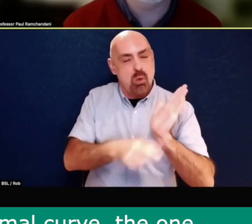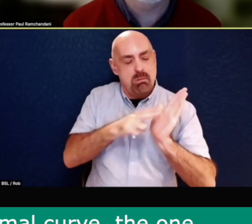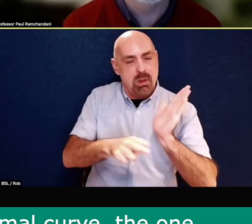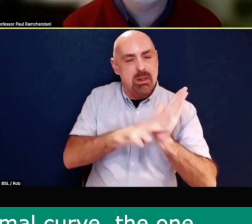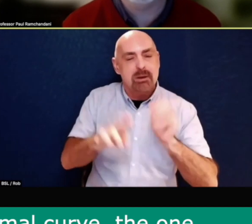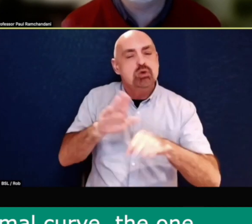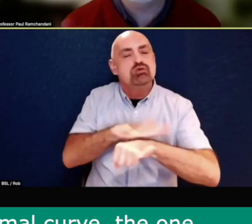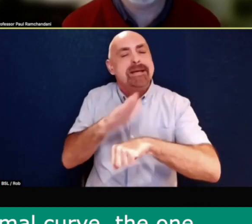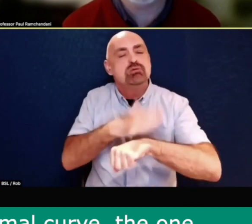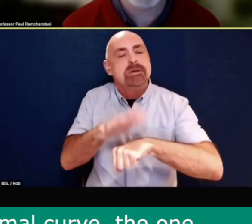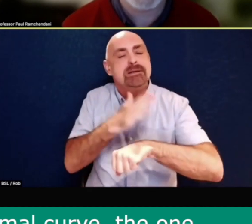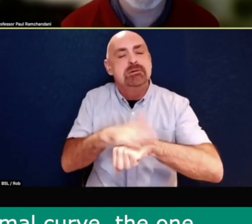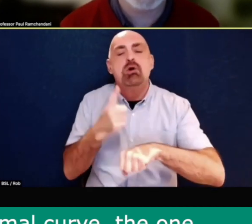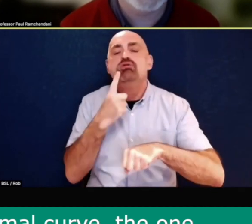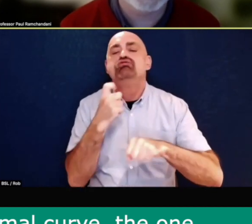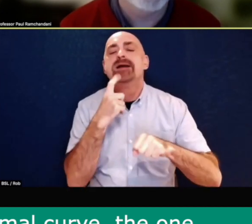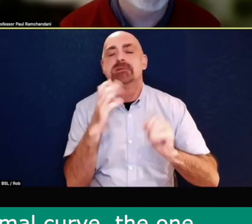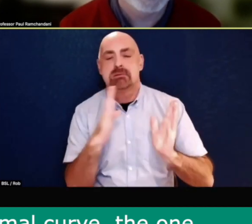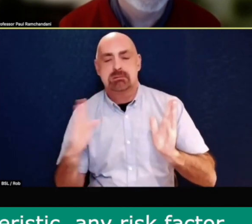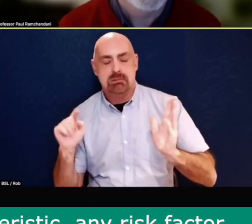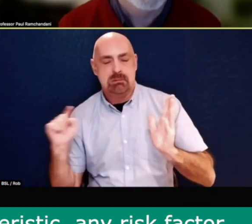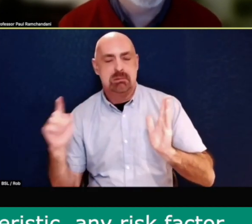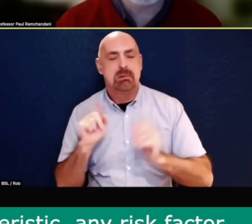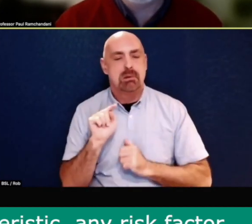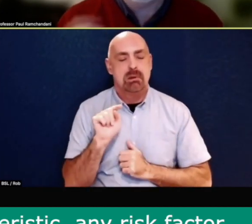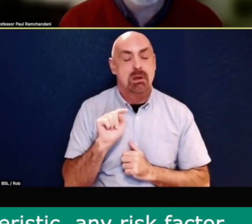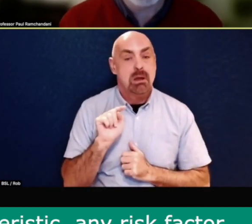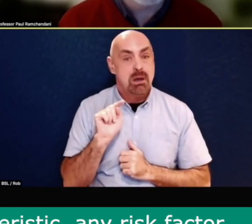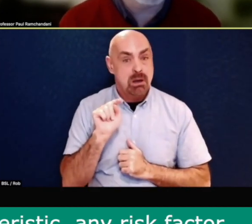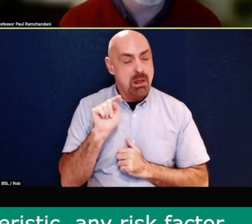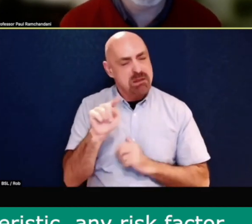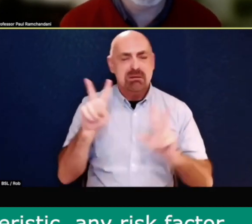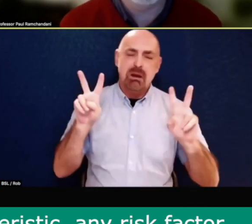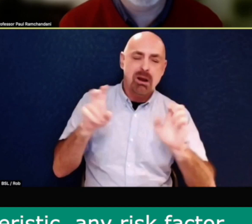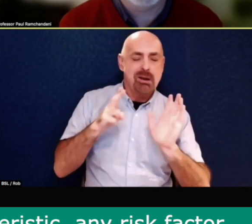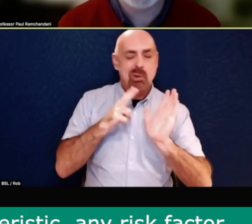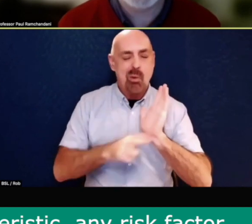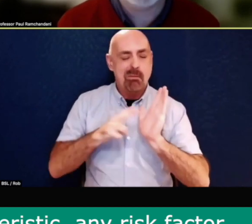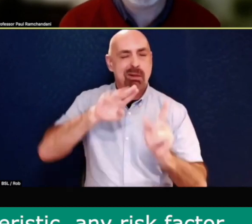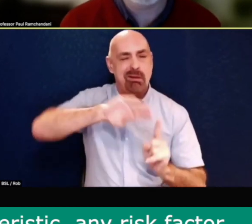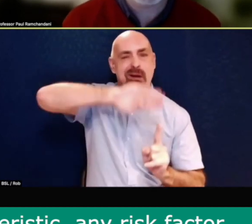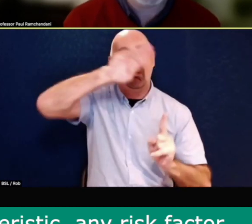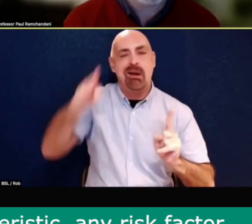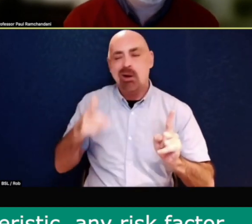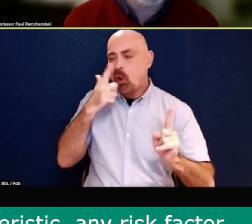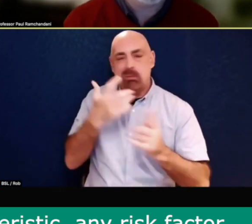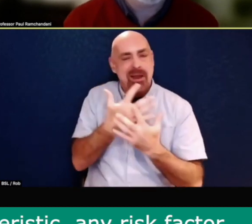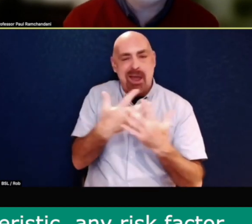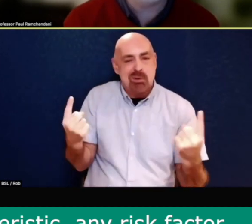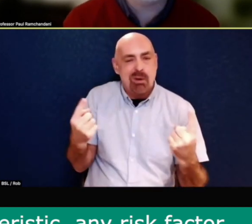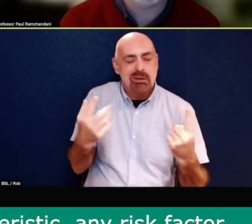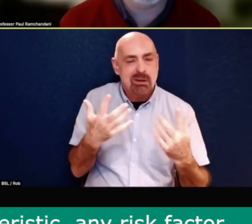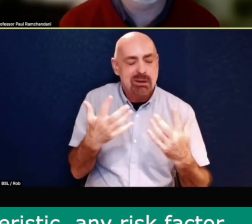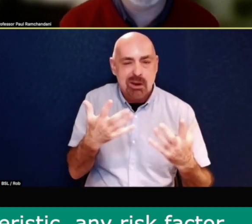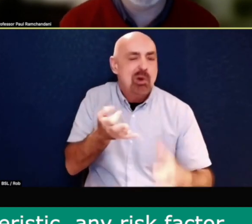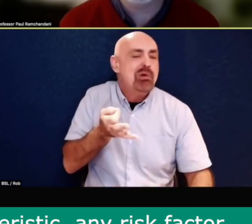in green, with the red on the right-hand side. This is a normal distribution of, can be any characteristic, any